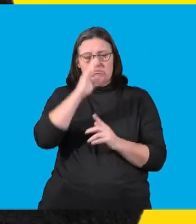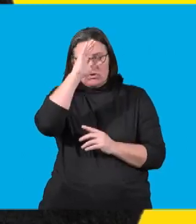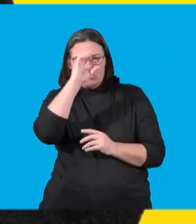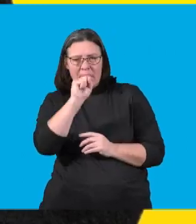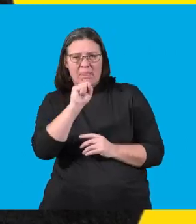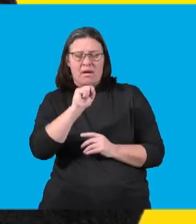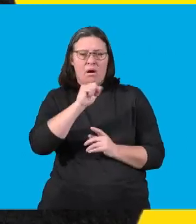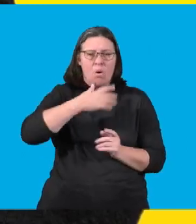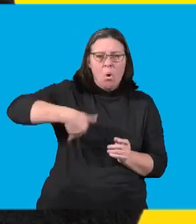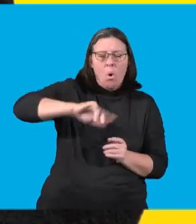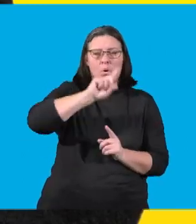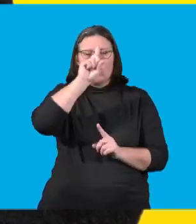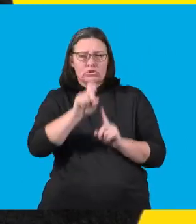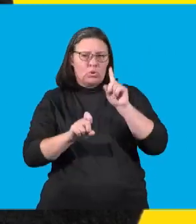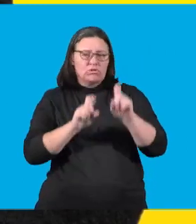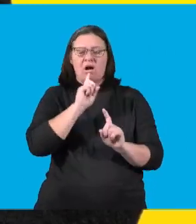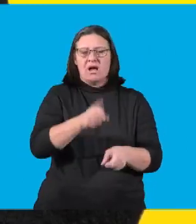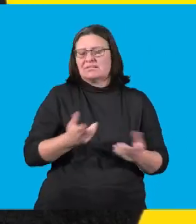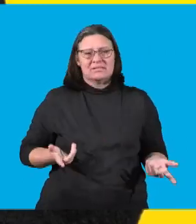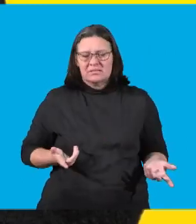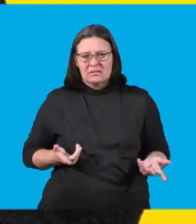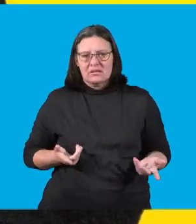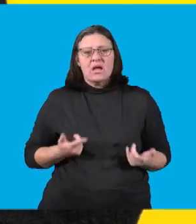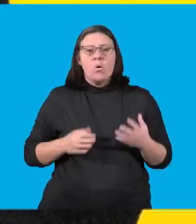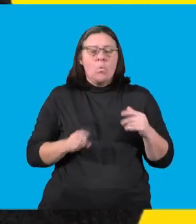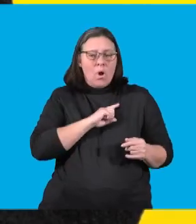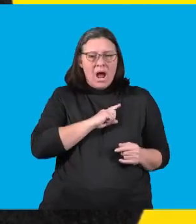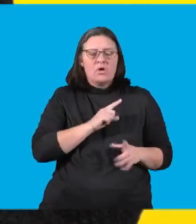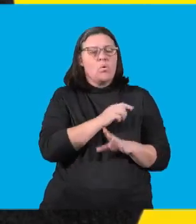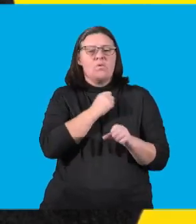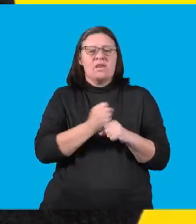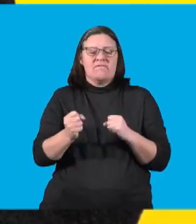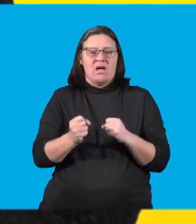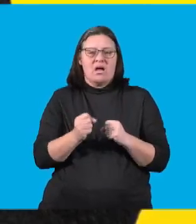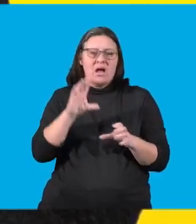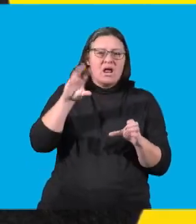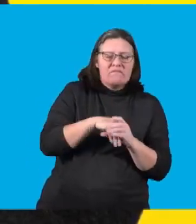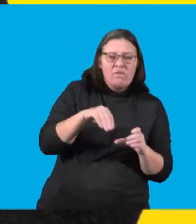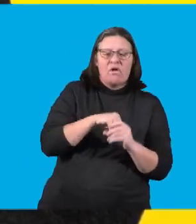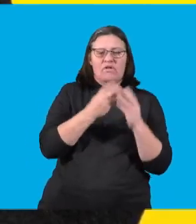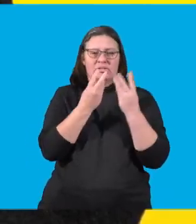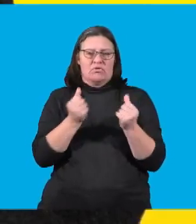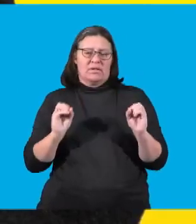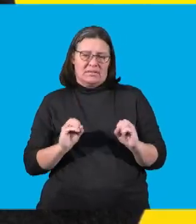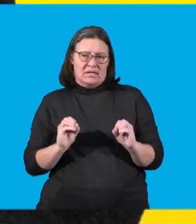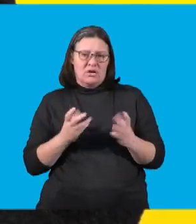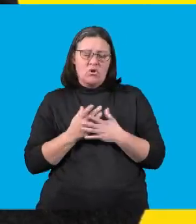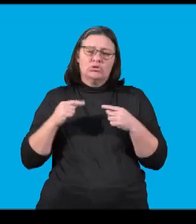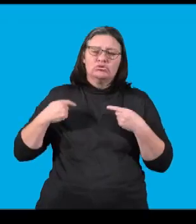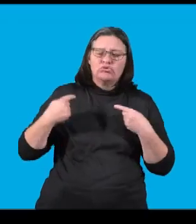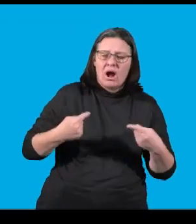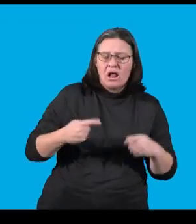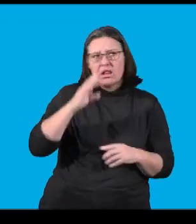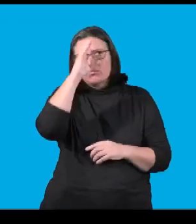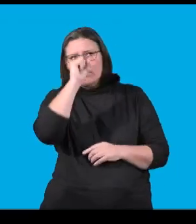to remember what each question is asking. If you have not consistently engaged with the material, you're